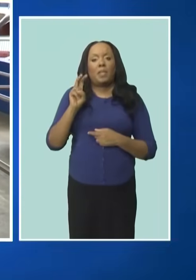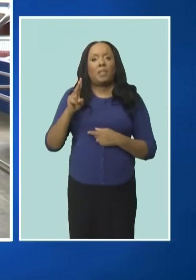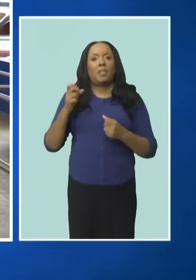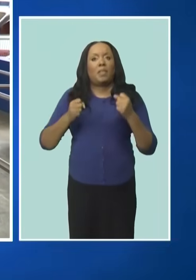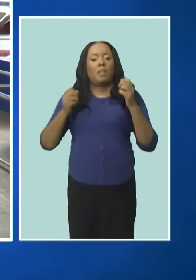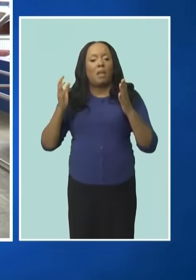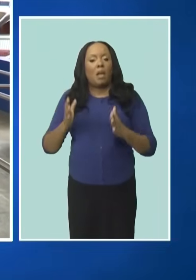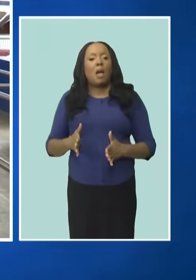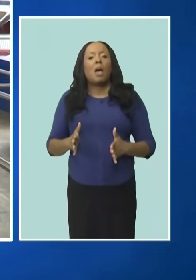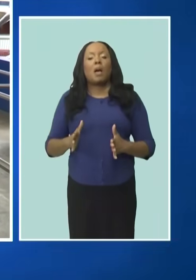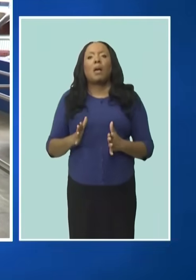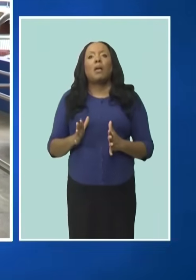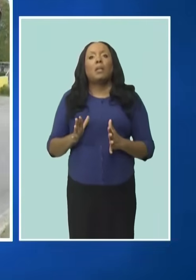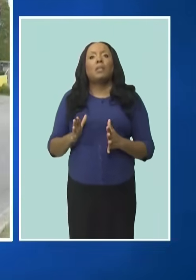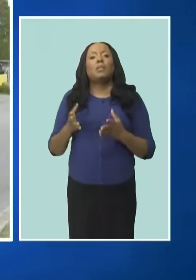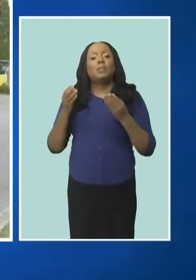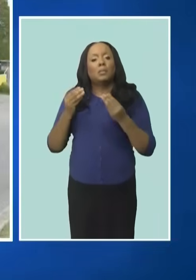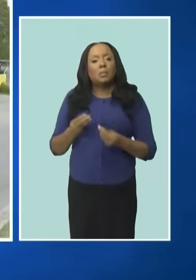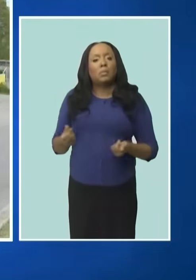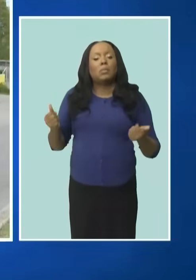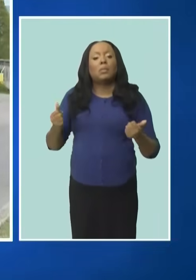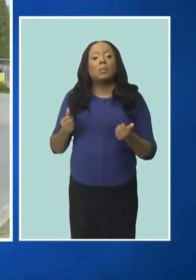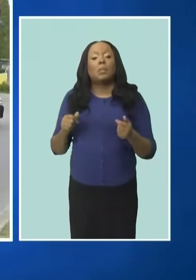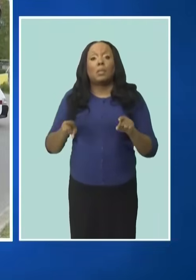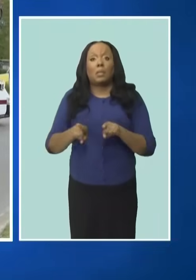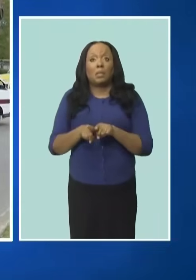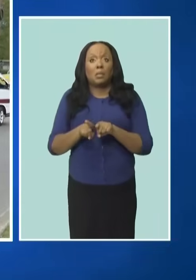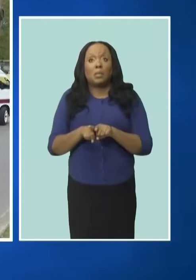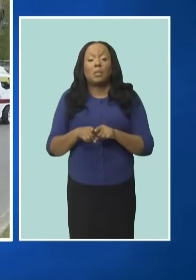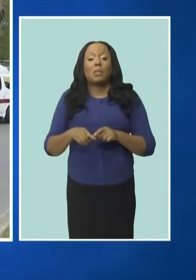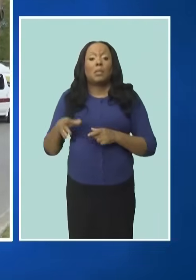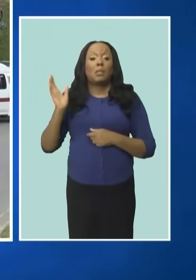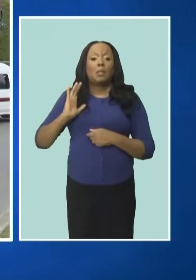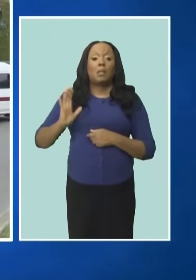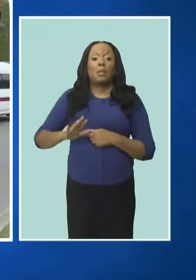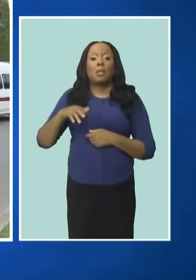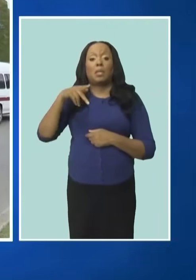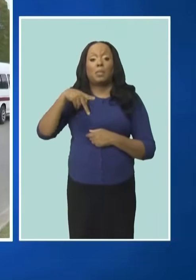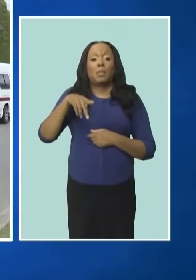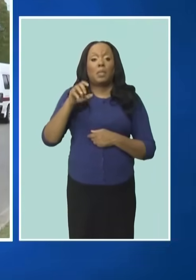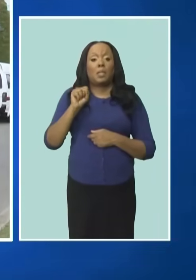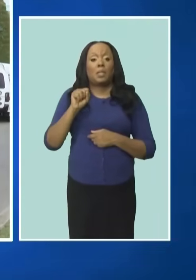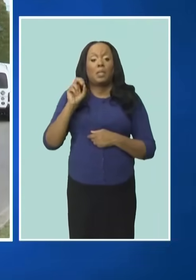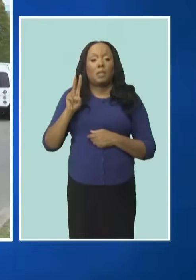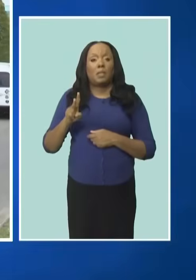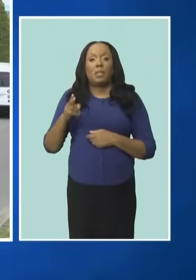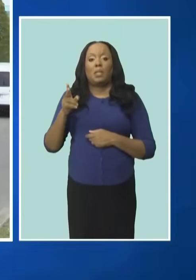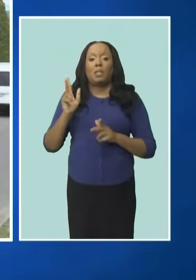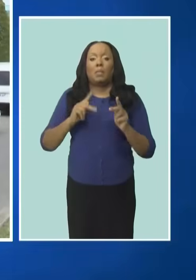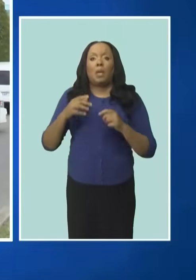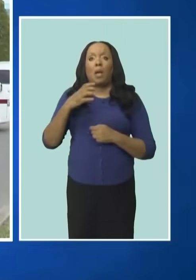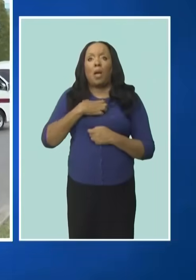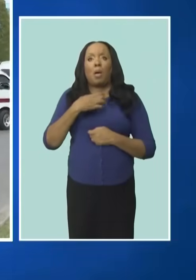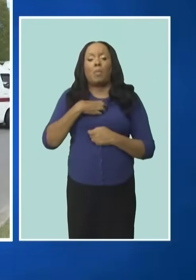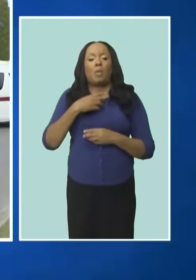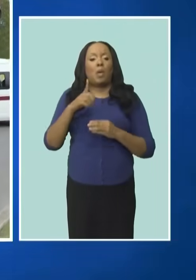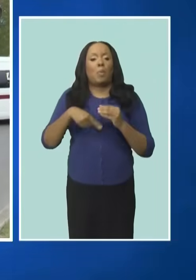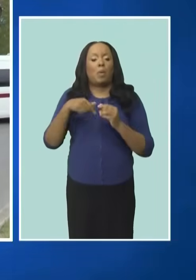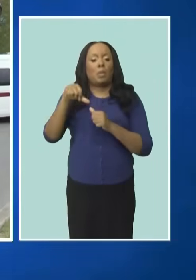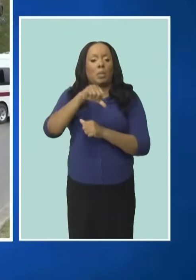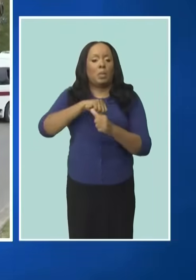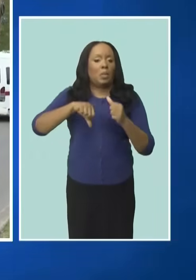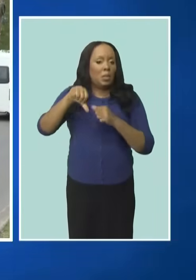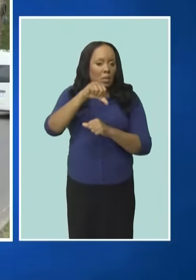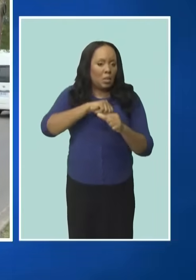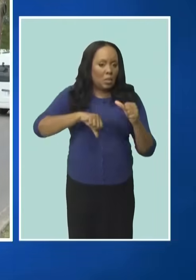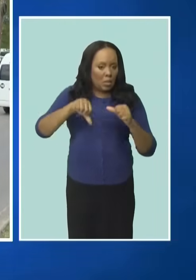left in the dust, also notes that there are times when PSV drivers and conductors complain about each other.